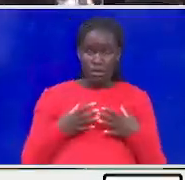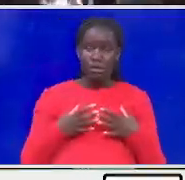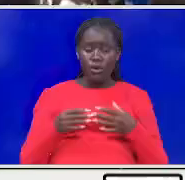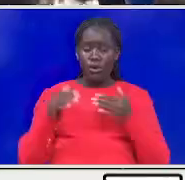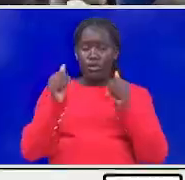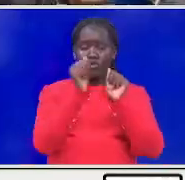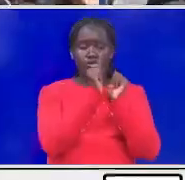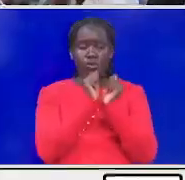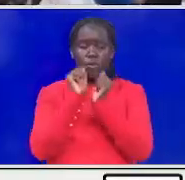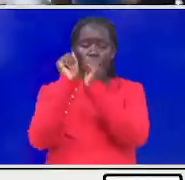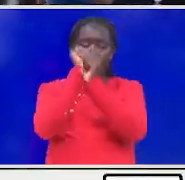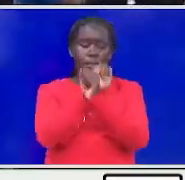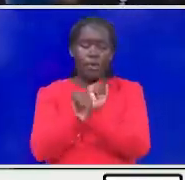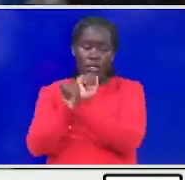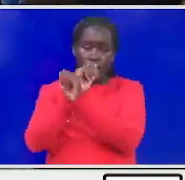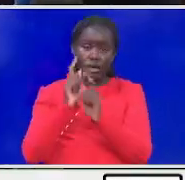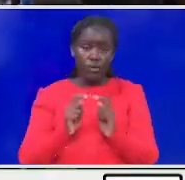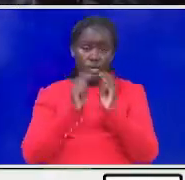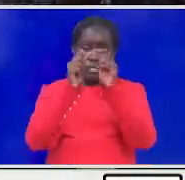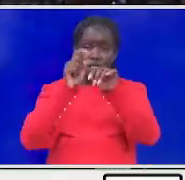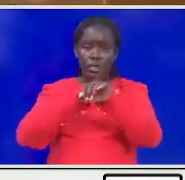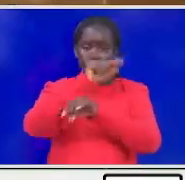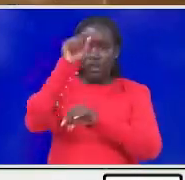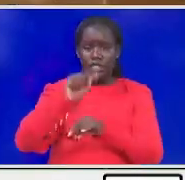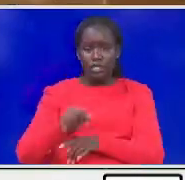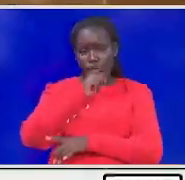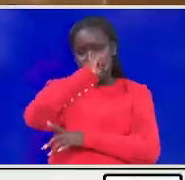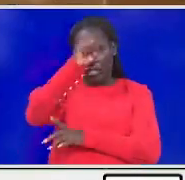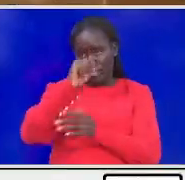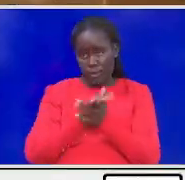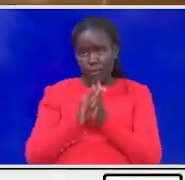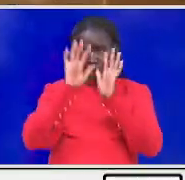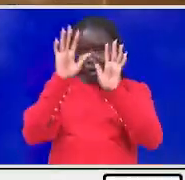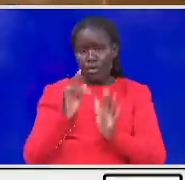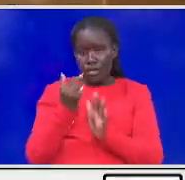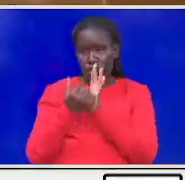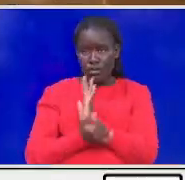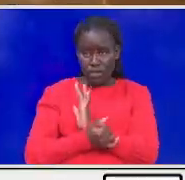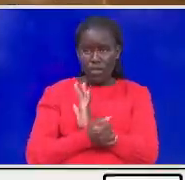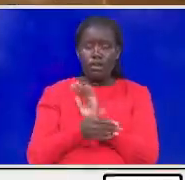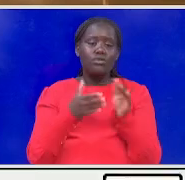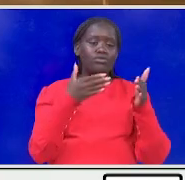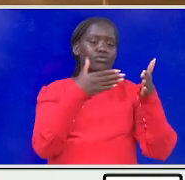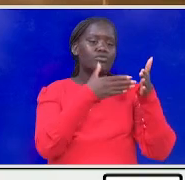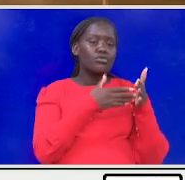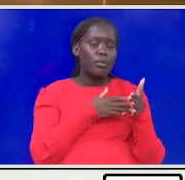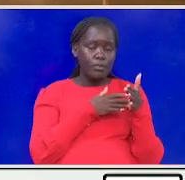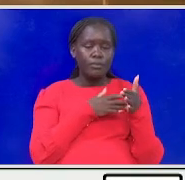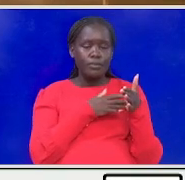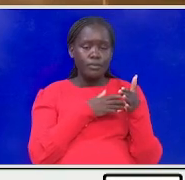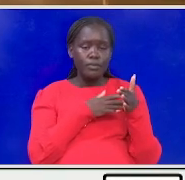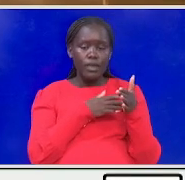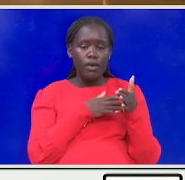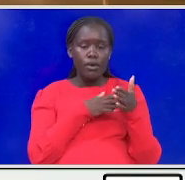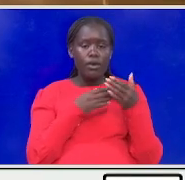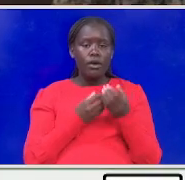protect the protesters during the Gen Z-led anti-finance bill protests. Most important is honestly to stop with all the arbitrary arrests,